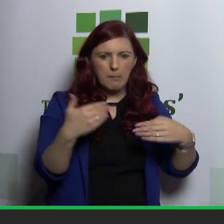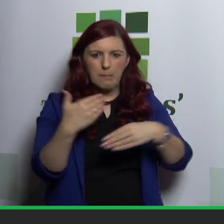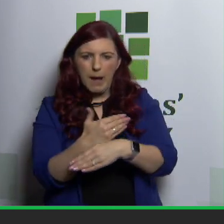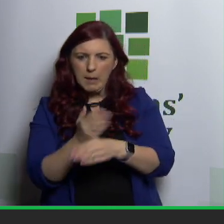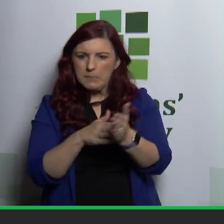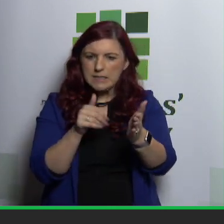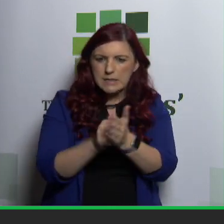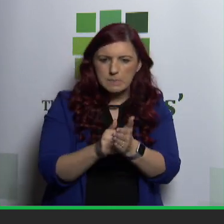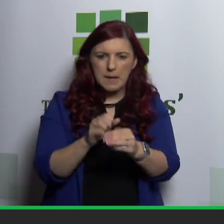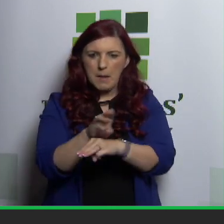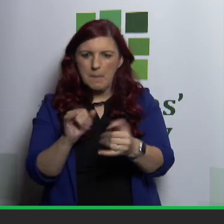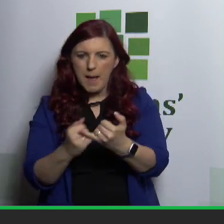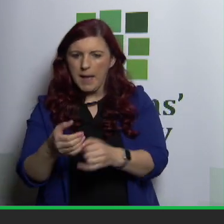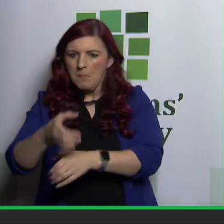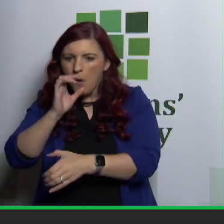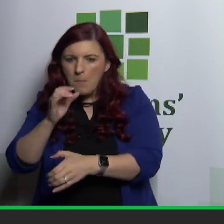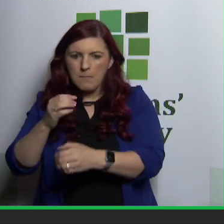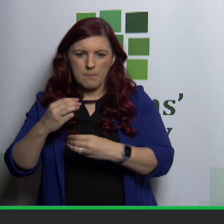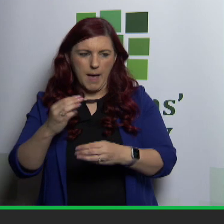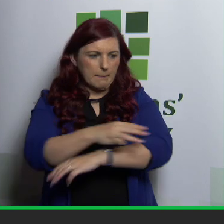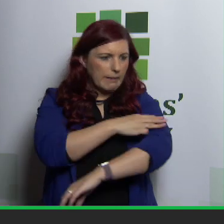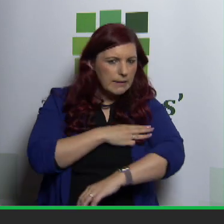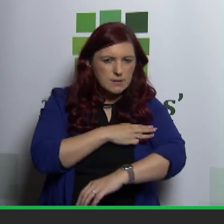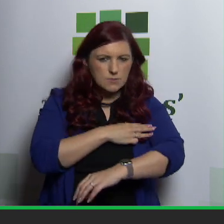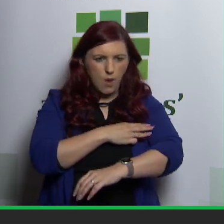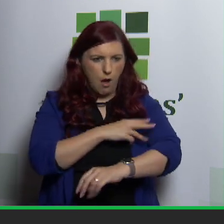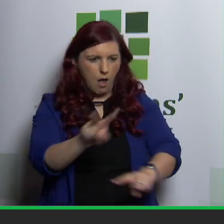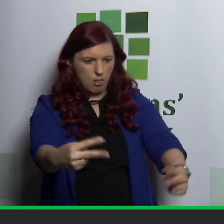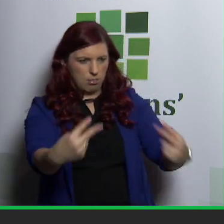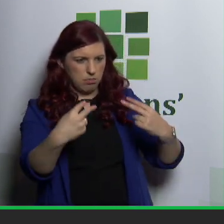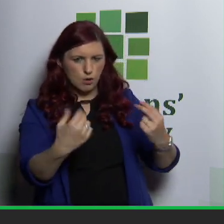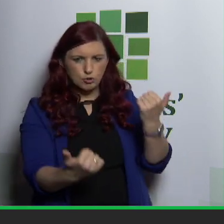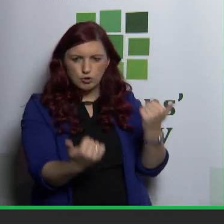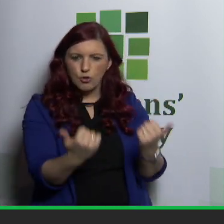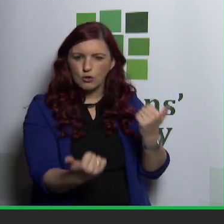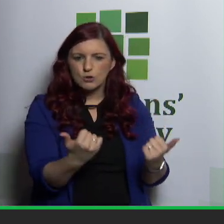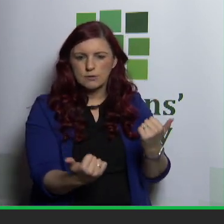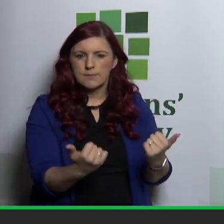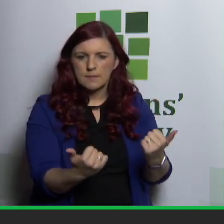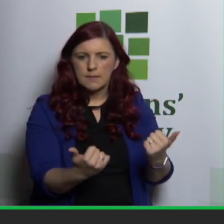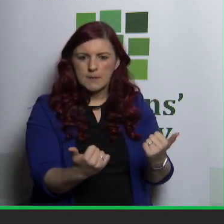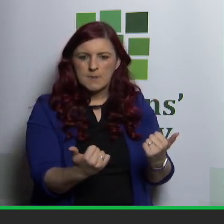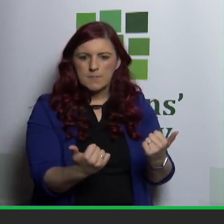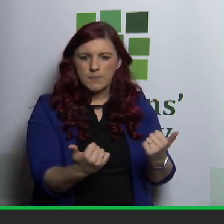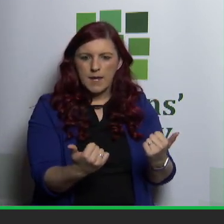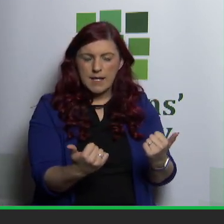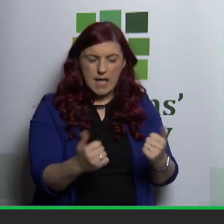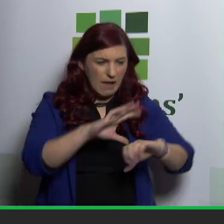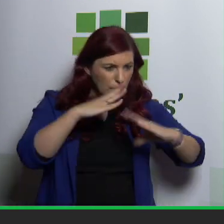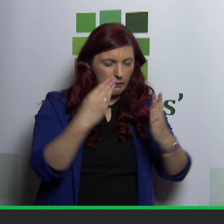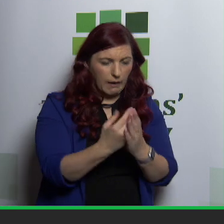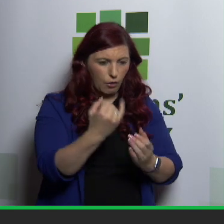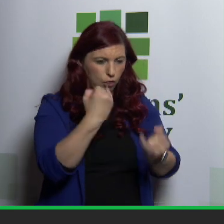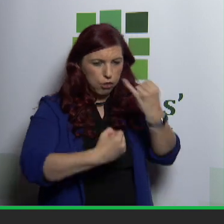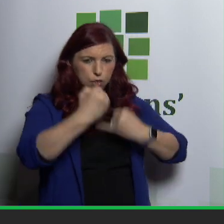by publicans, by policemen, by judges, and it's the whole 9 yards,